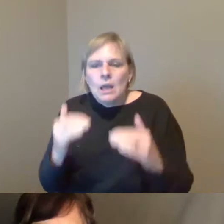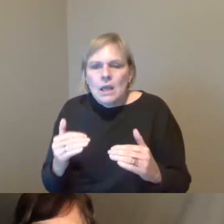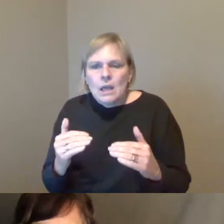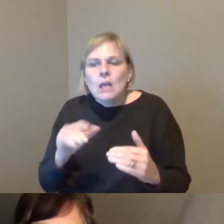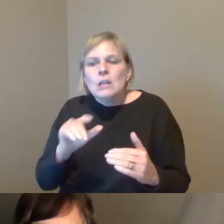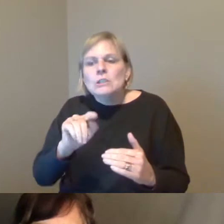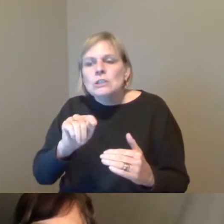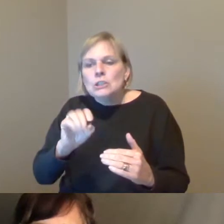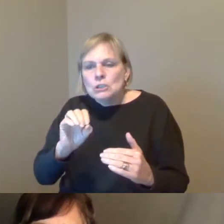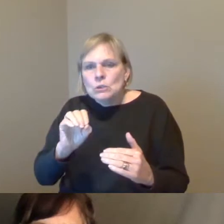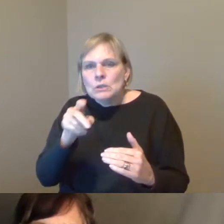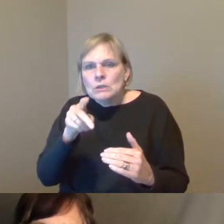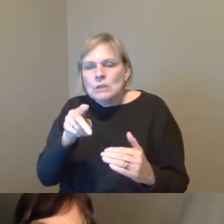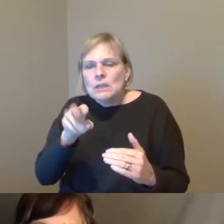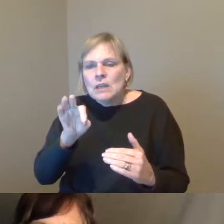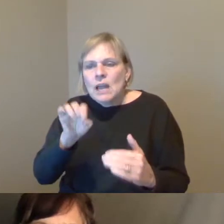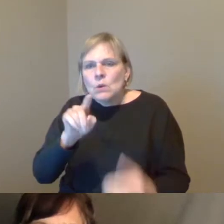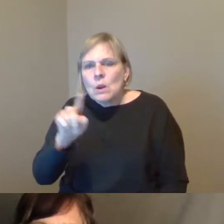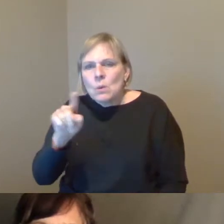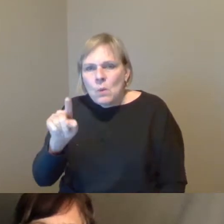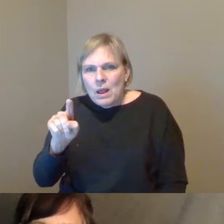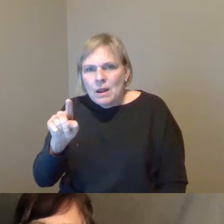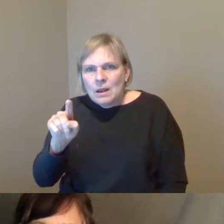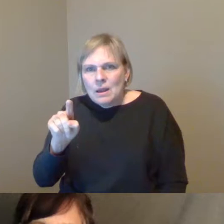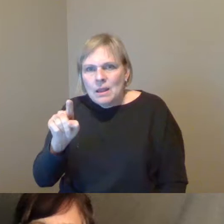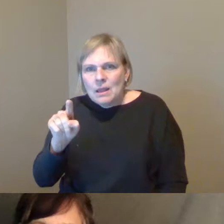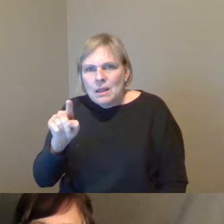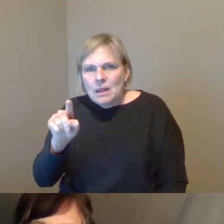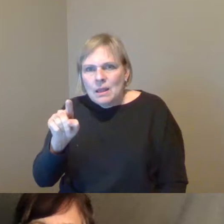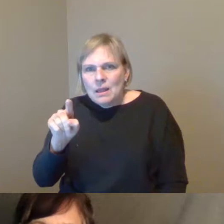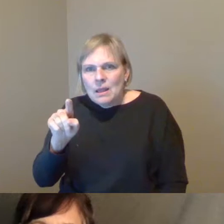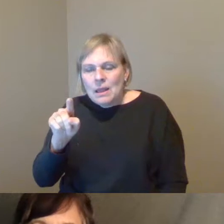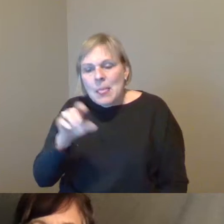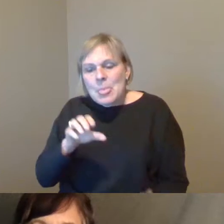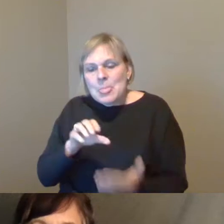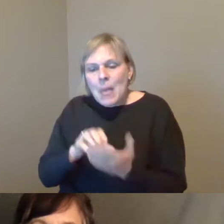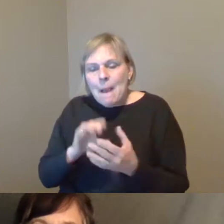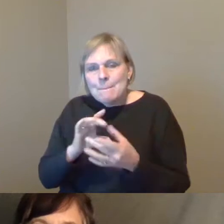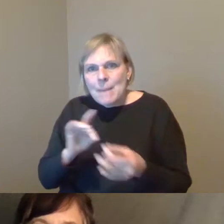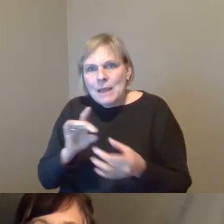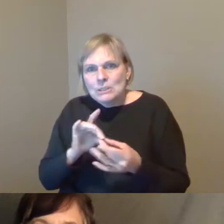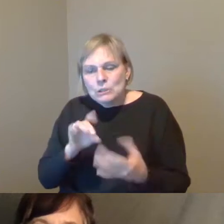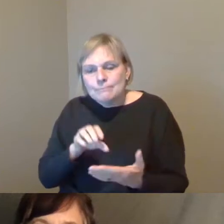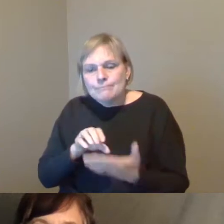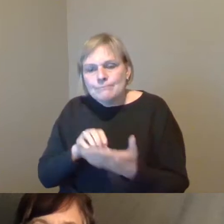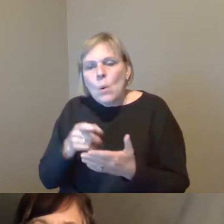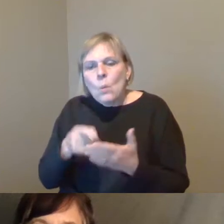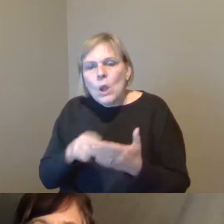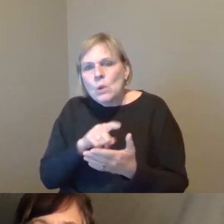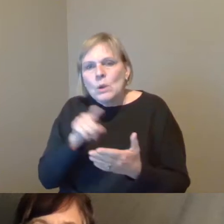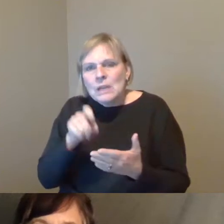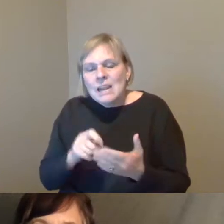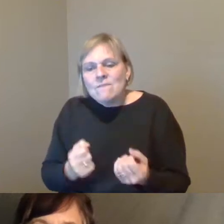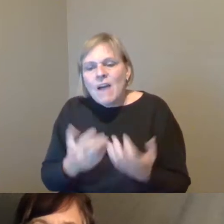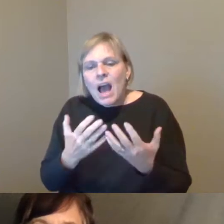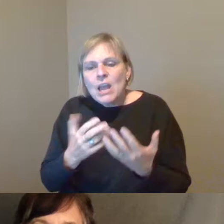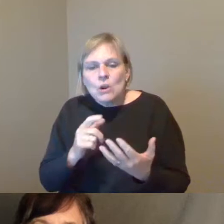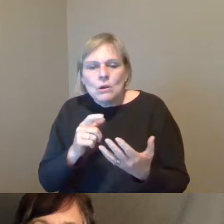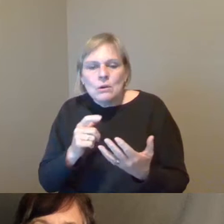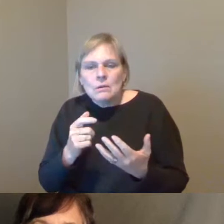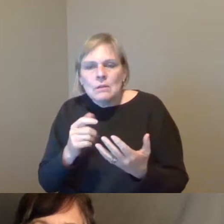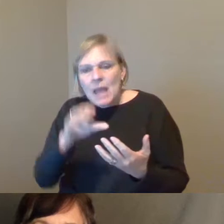field, input 911. And then in the body of the message, you need to put what you need: fire,